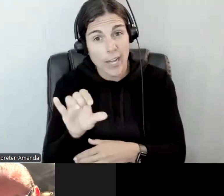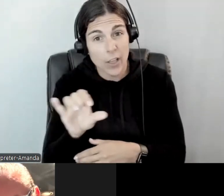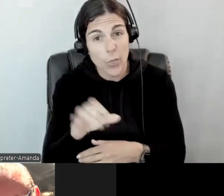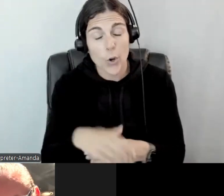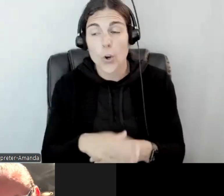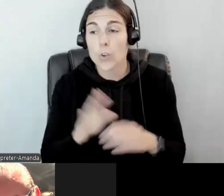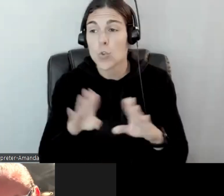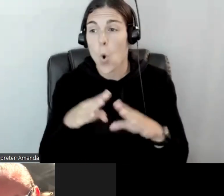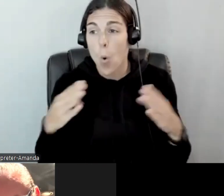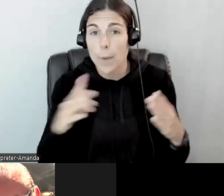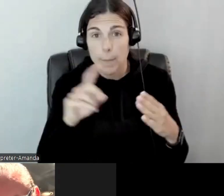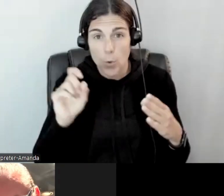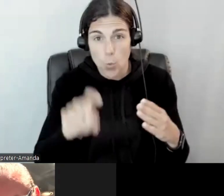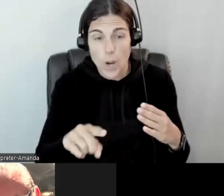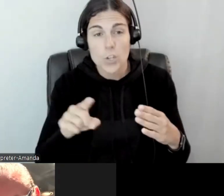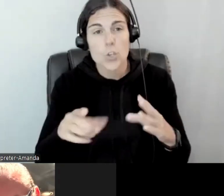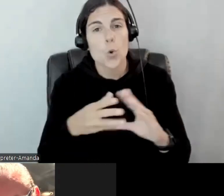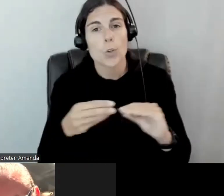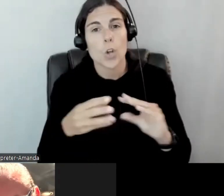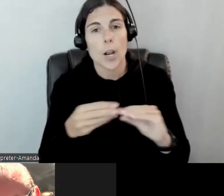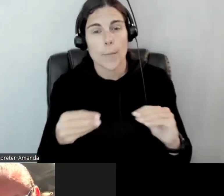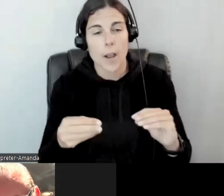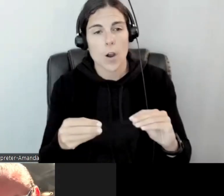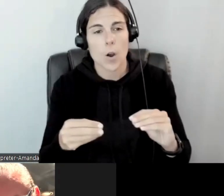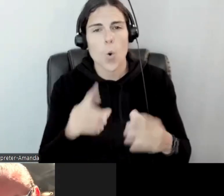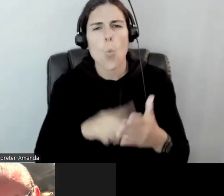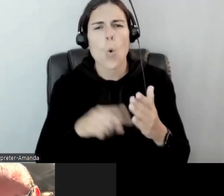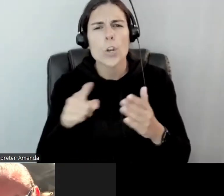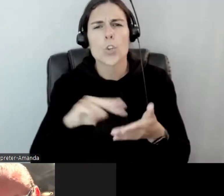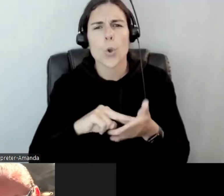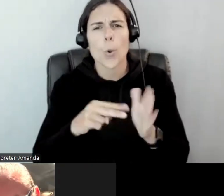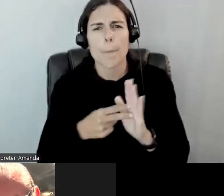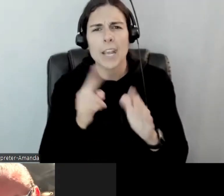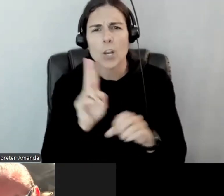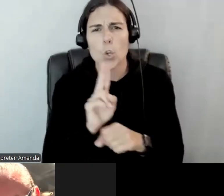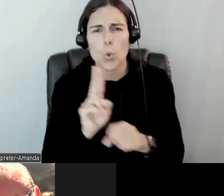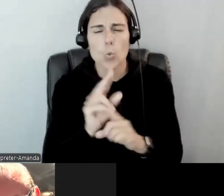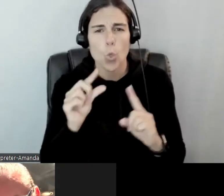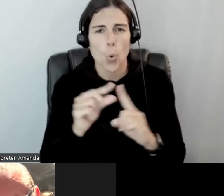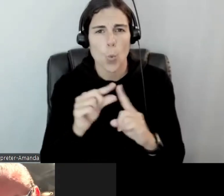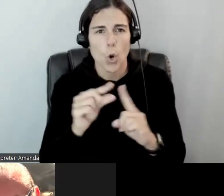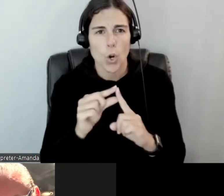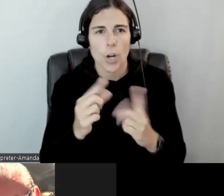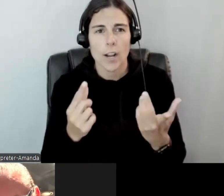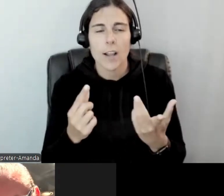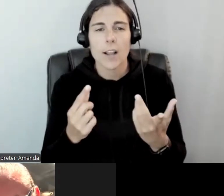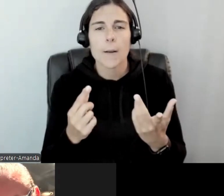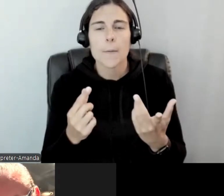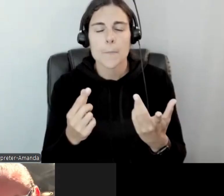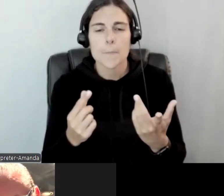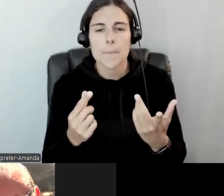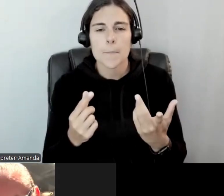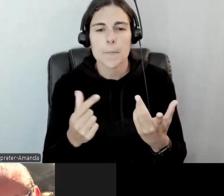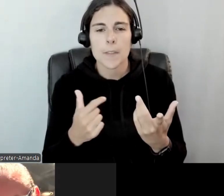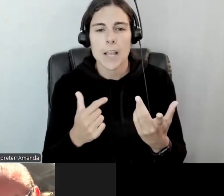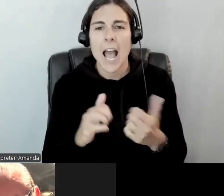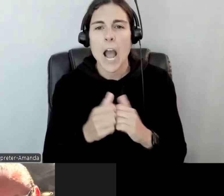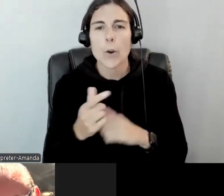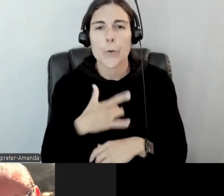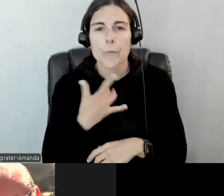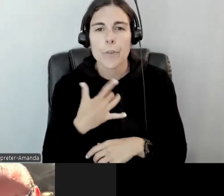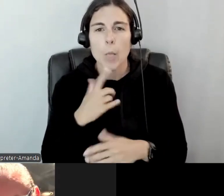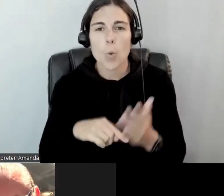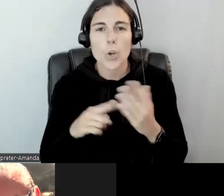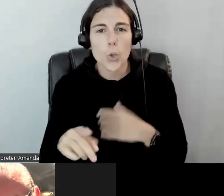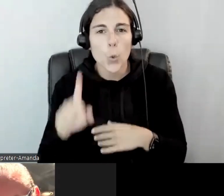that question, as you were talking about, what do you mean when you use that word? Exactly. How do you feel? What do you